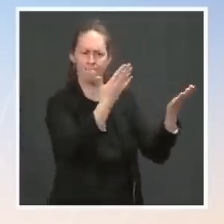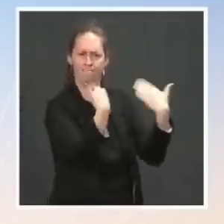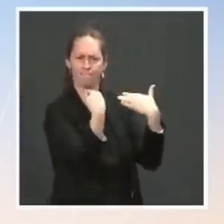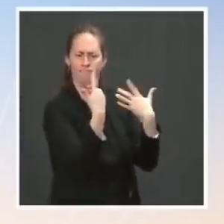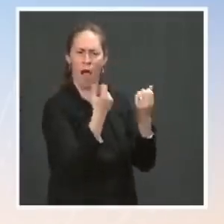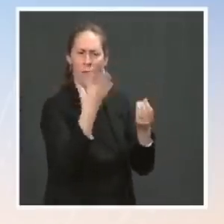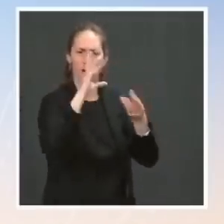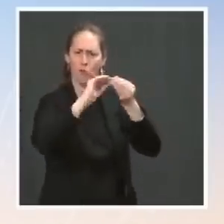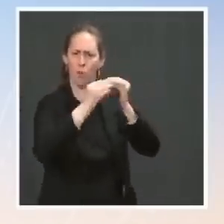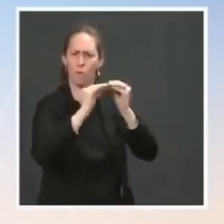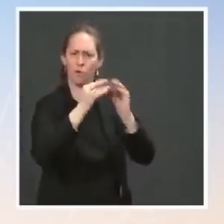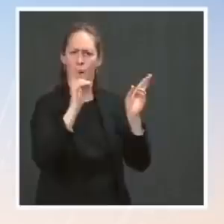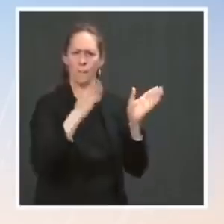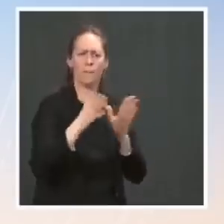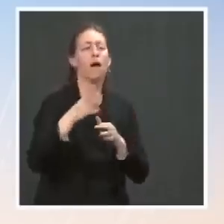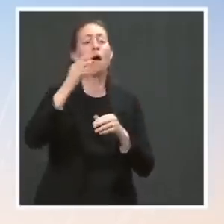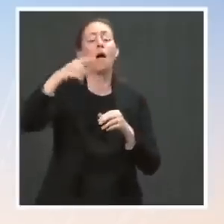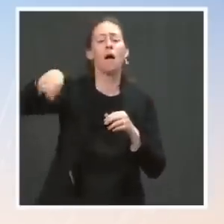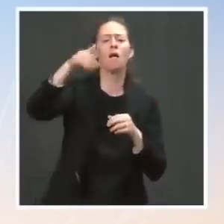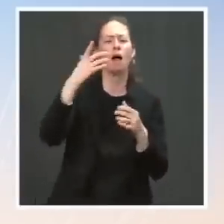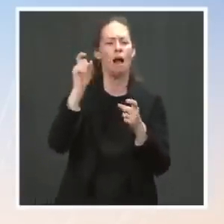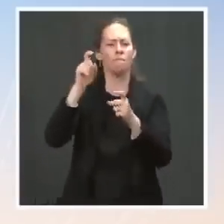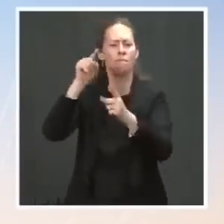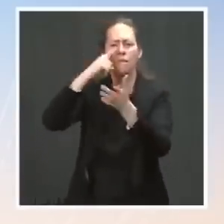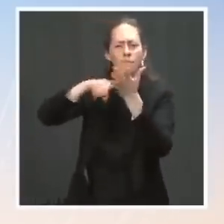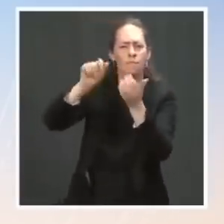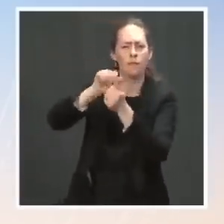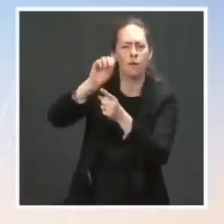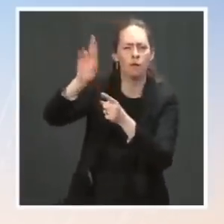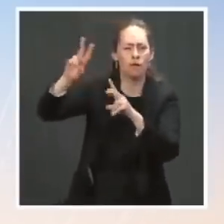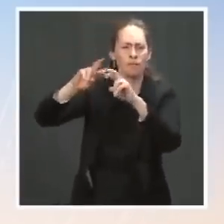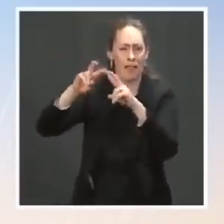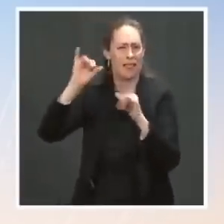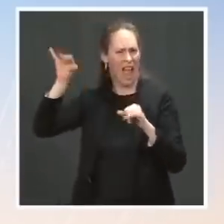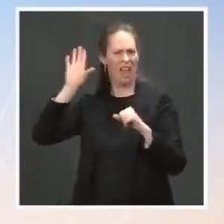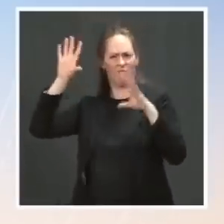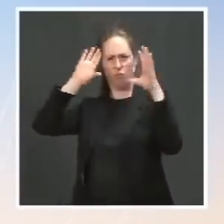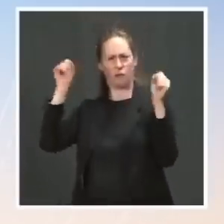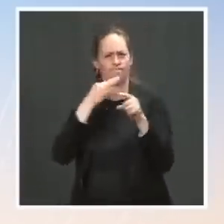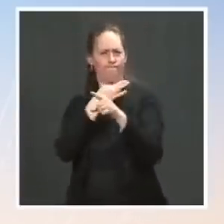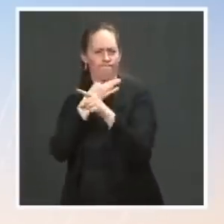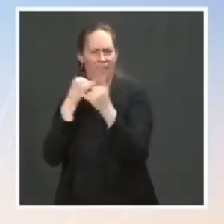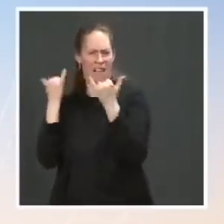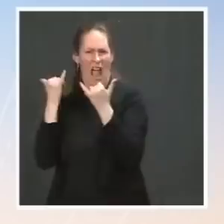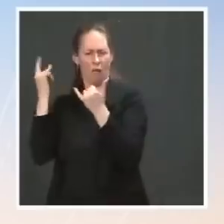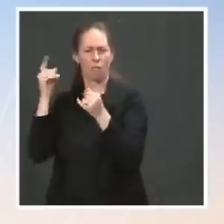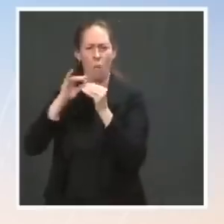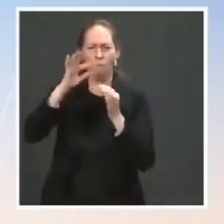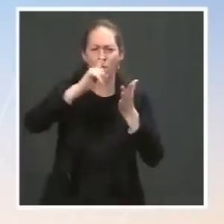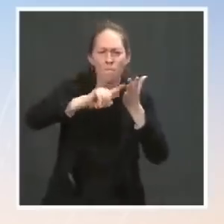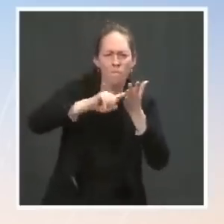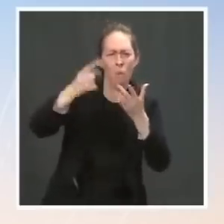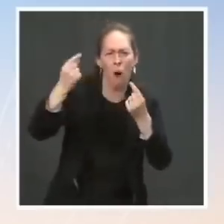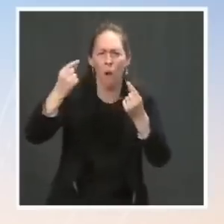interagency team on what's possible. That's what his questions were. Hence, we'll have more to say when we have a conclusion on that. I think we're talking